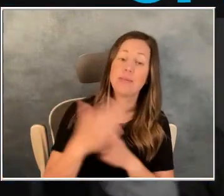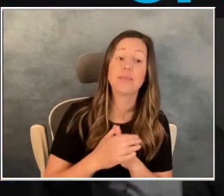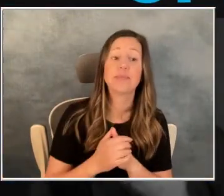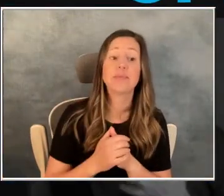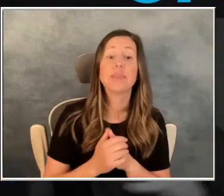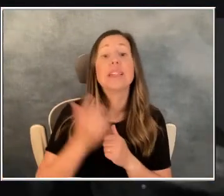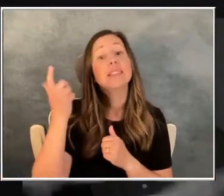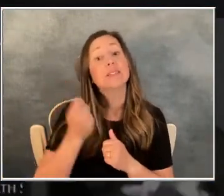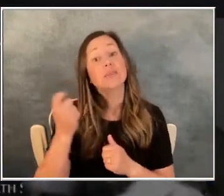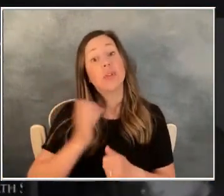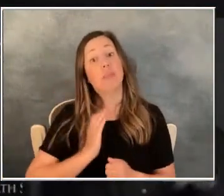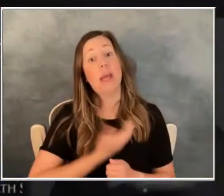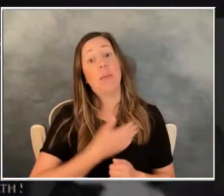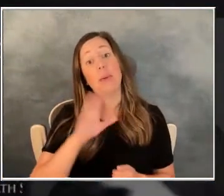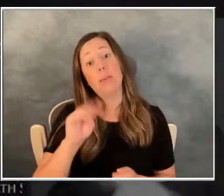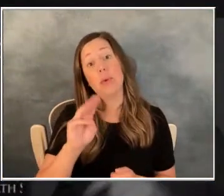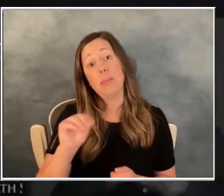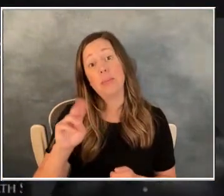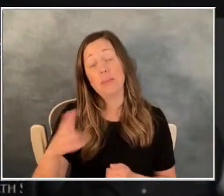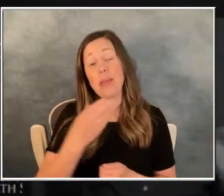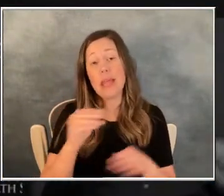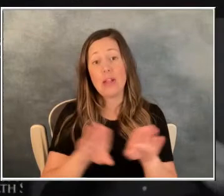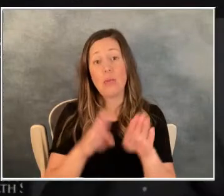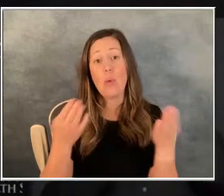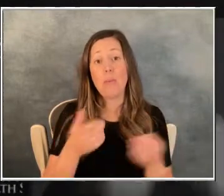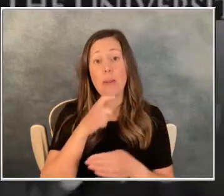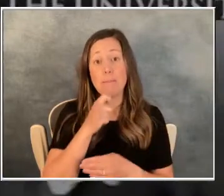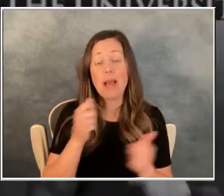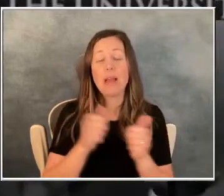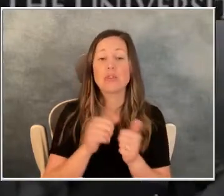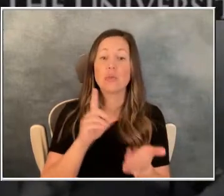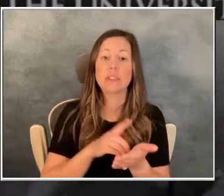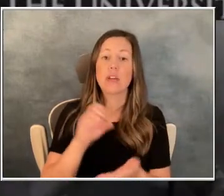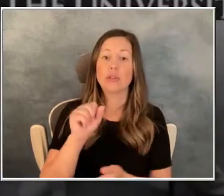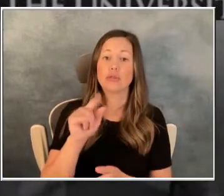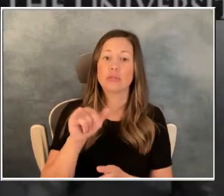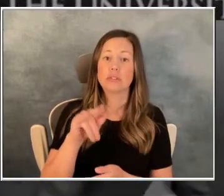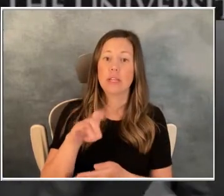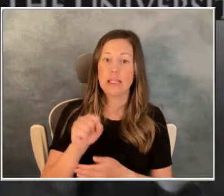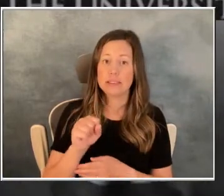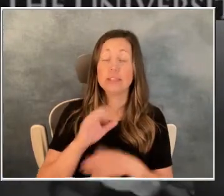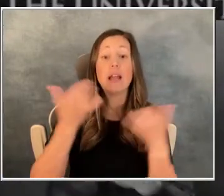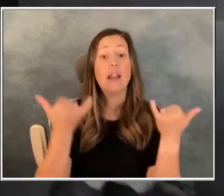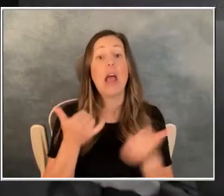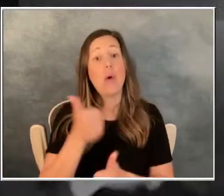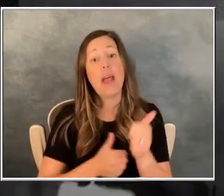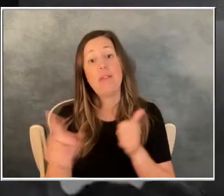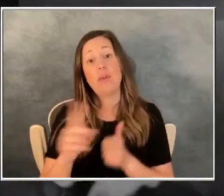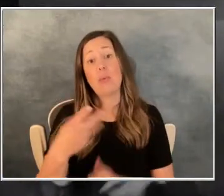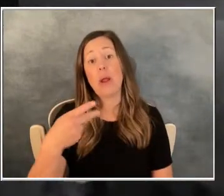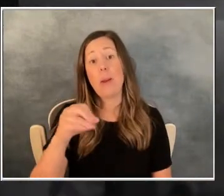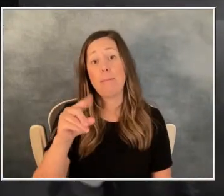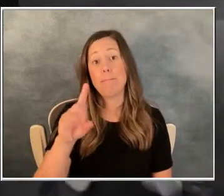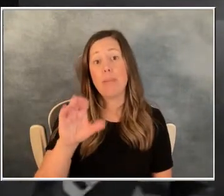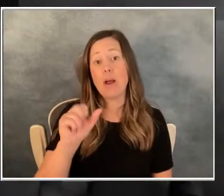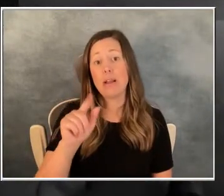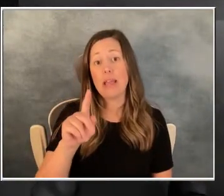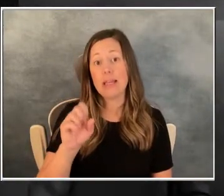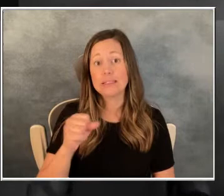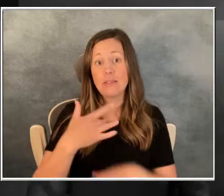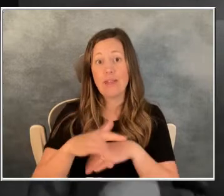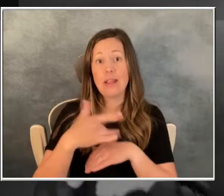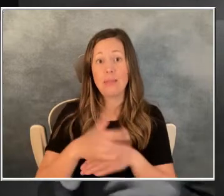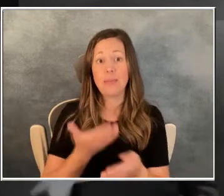morning medical update and Open Mics with Dr. Stites podcast. Now, everywhere podcasts are available.